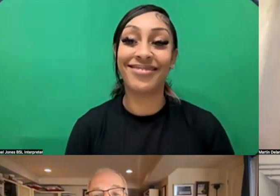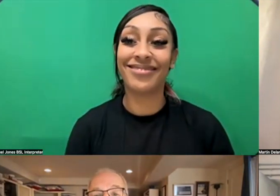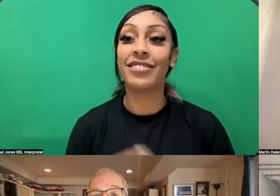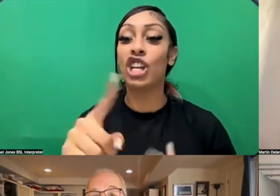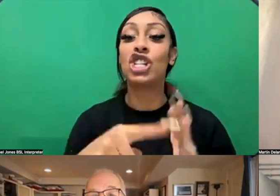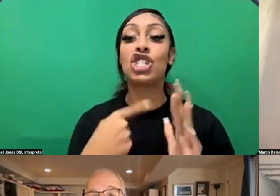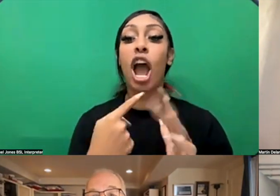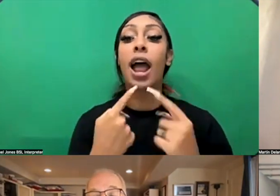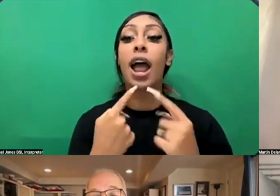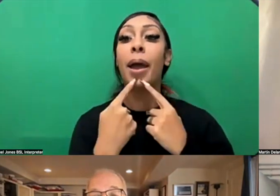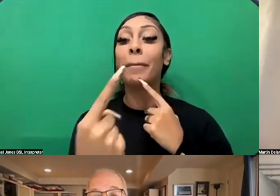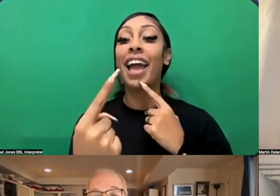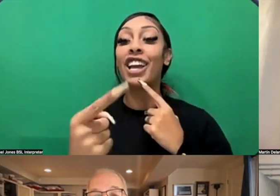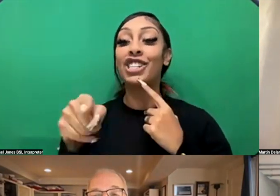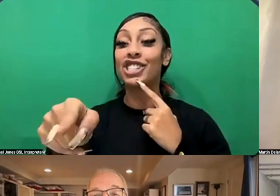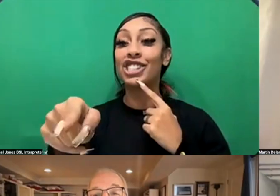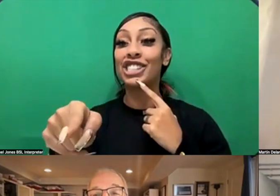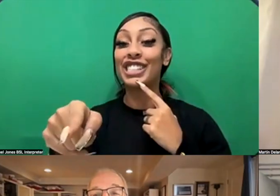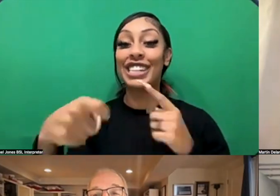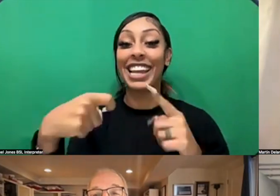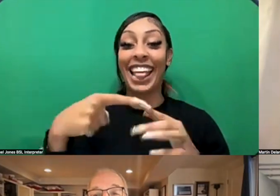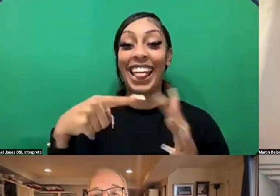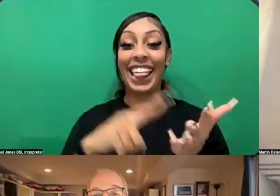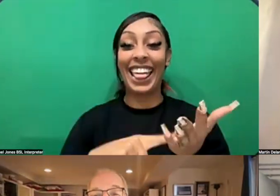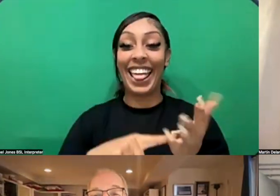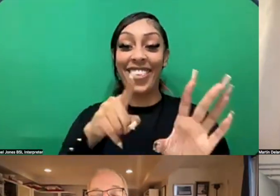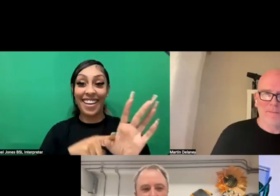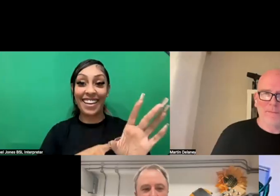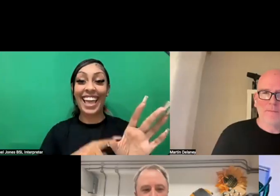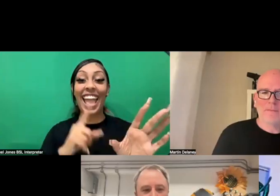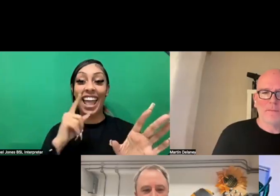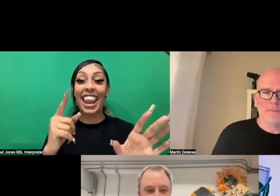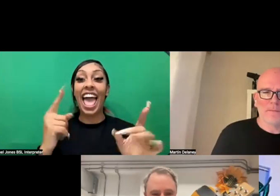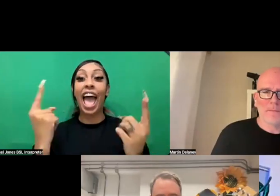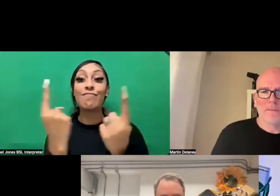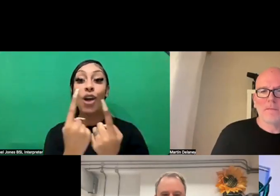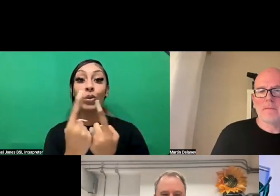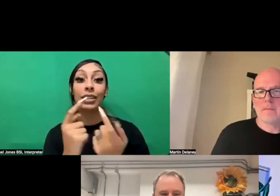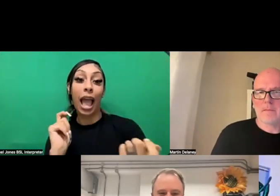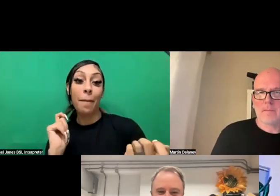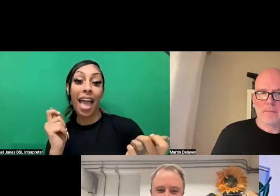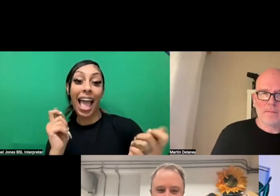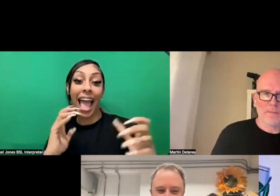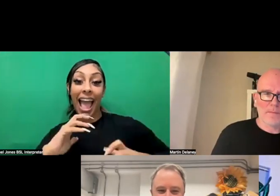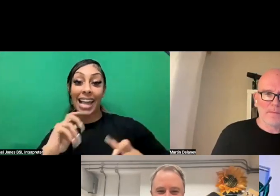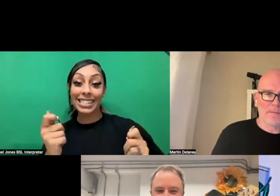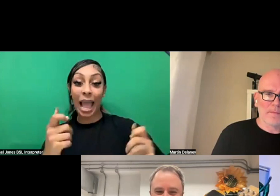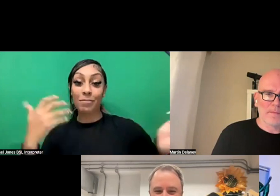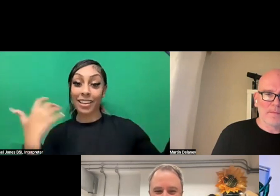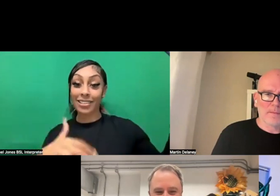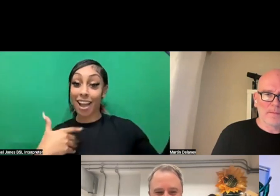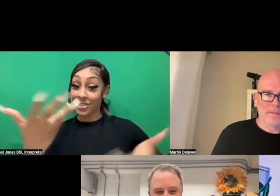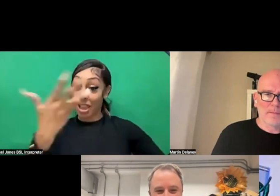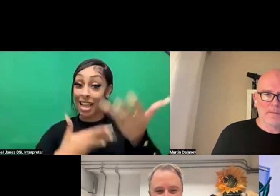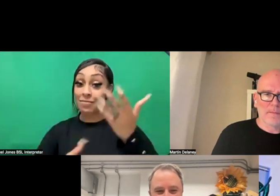the Kellycaster, which I have here. This is the prototype of an adapted guitar. There's John. Brilliant. Do you want to talk about it, John? And maybe